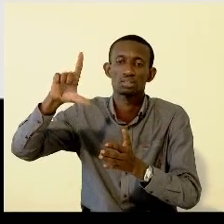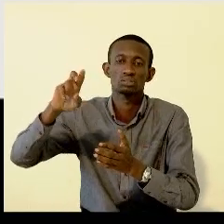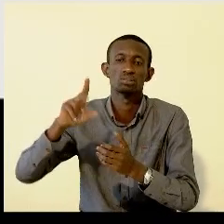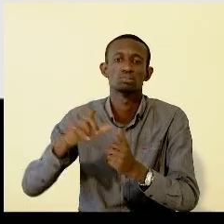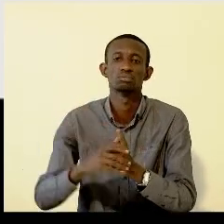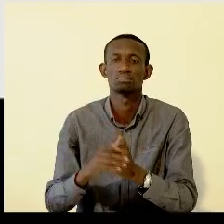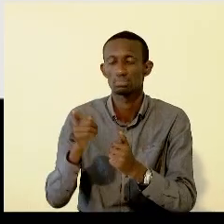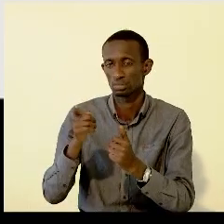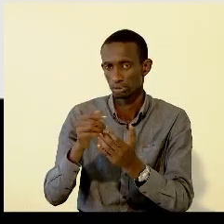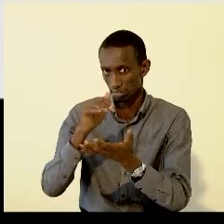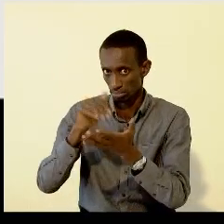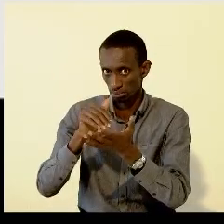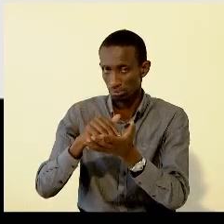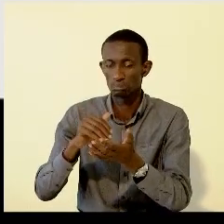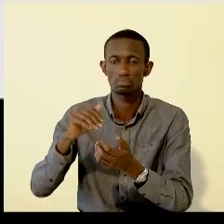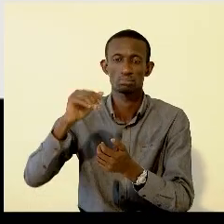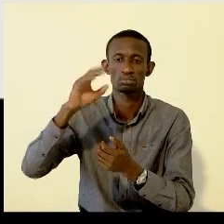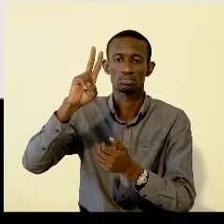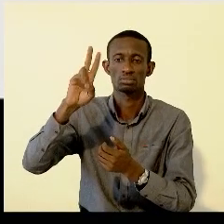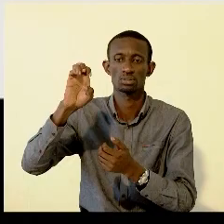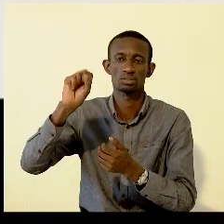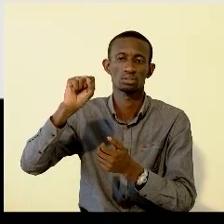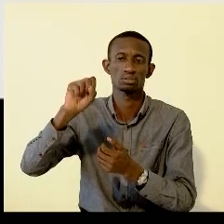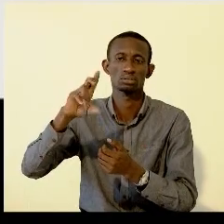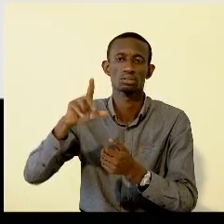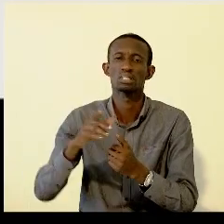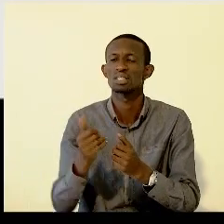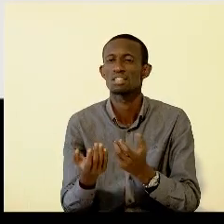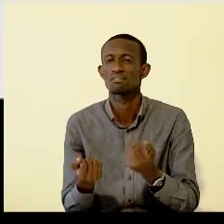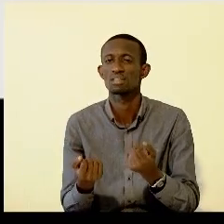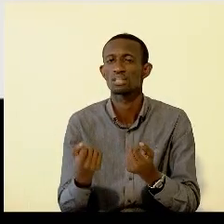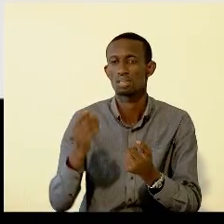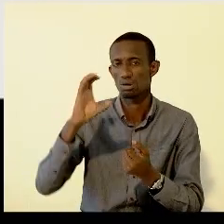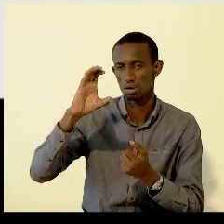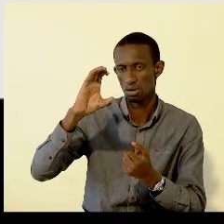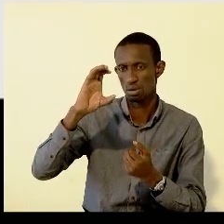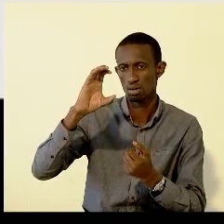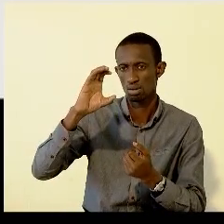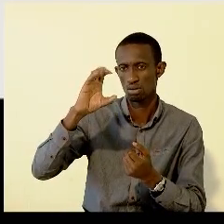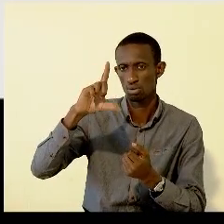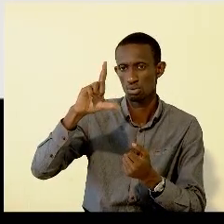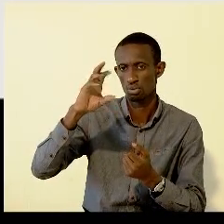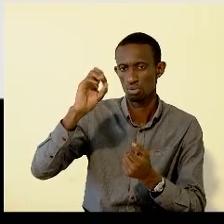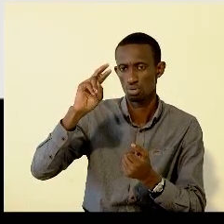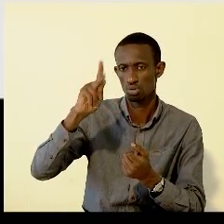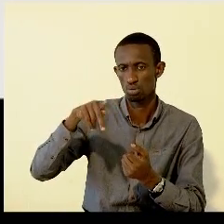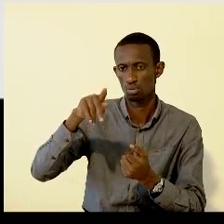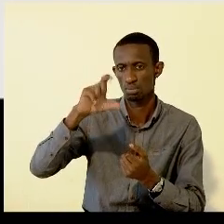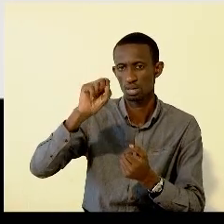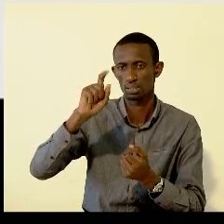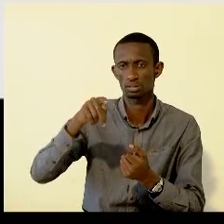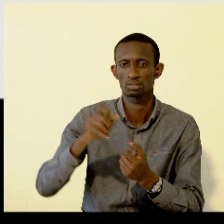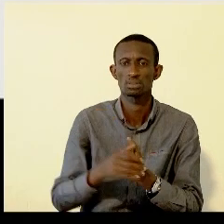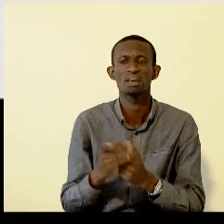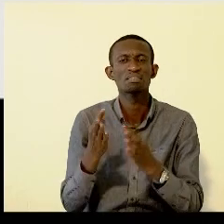has the central vacuole. It also has chloroplasts. These are chloroplasts. And chloroplasts are